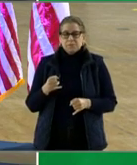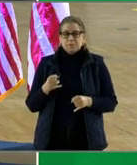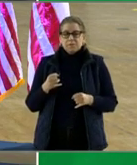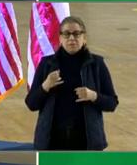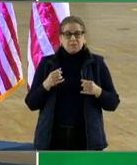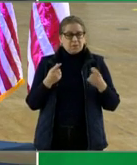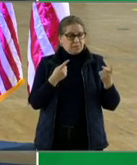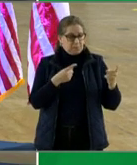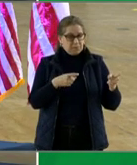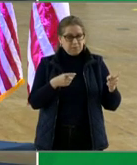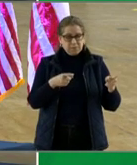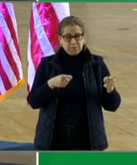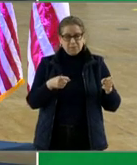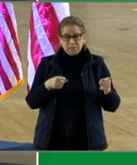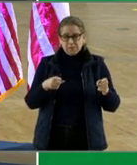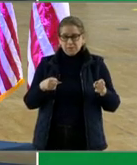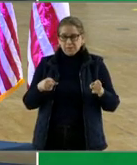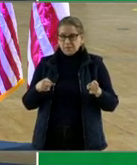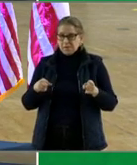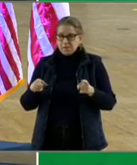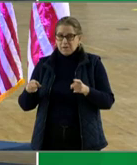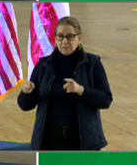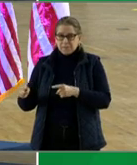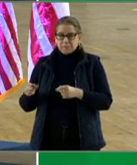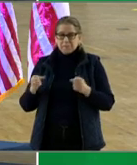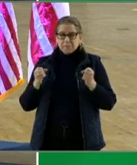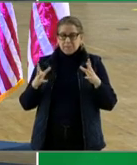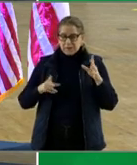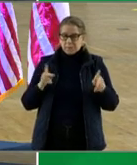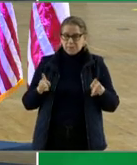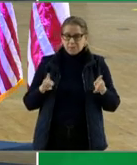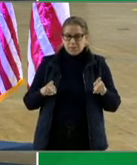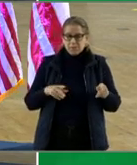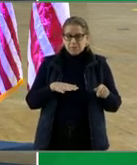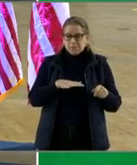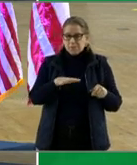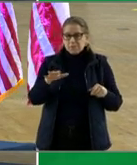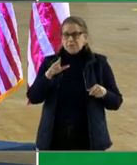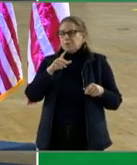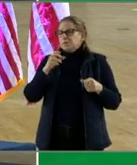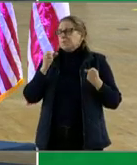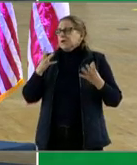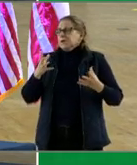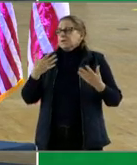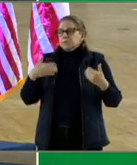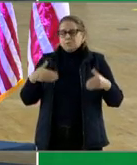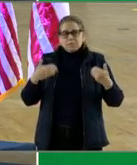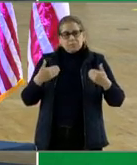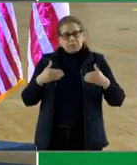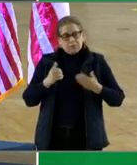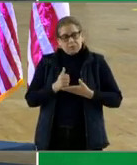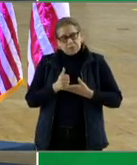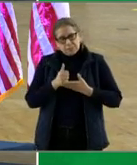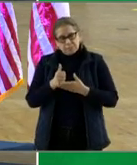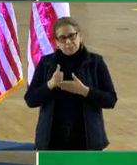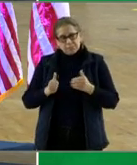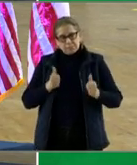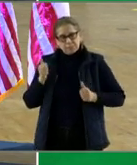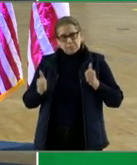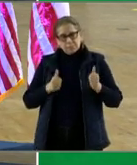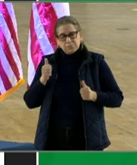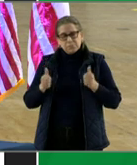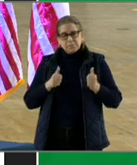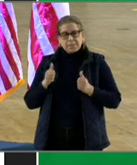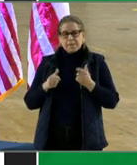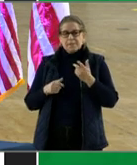so many people who are stepping up in our communities. I want to thank all the frontline workers who